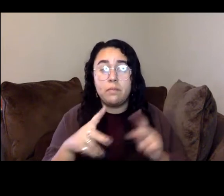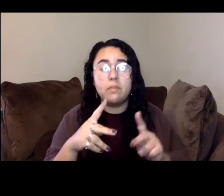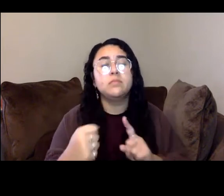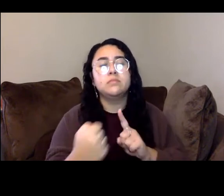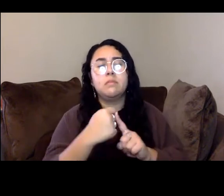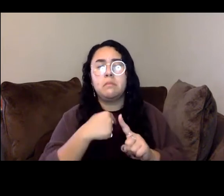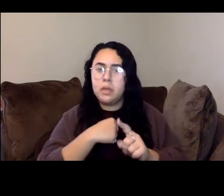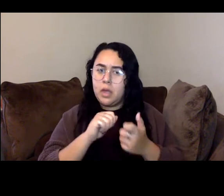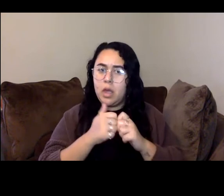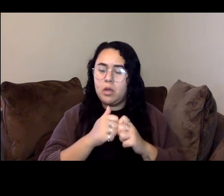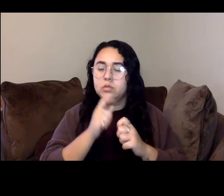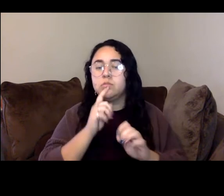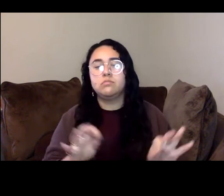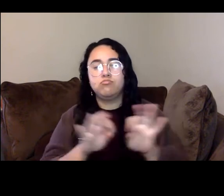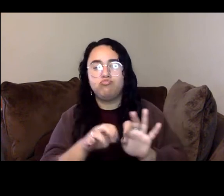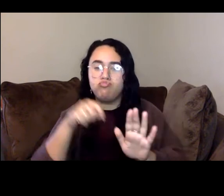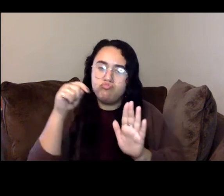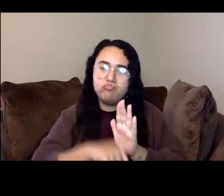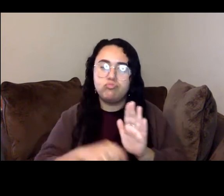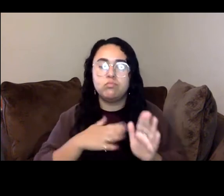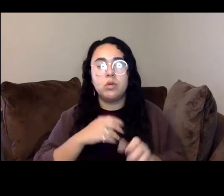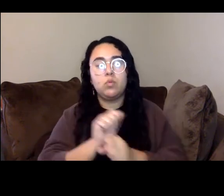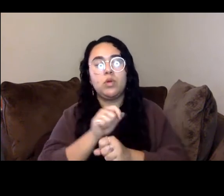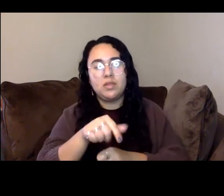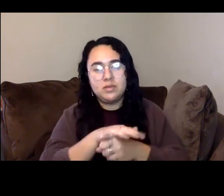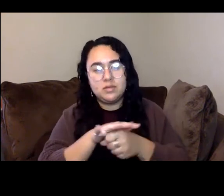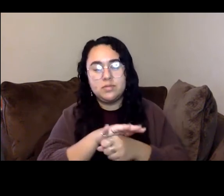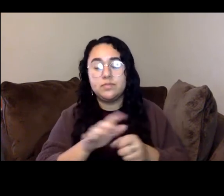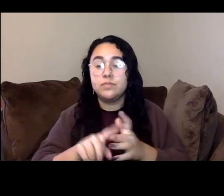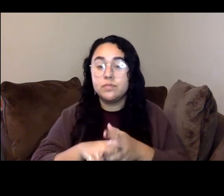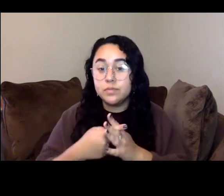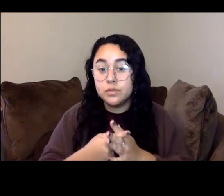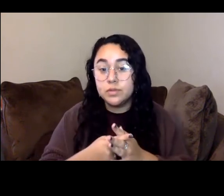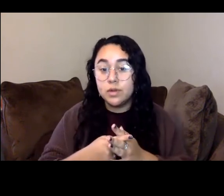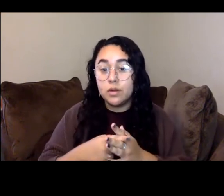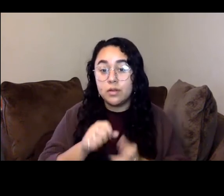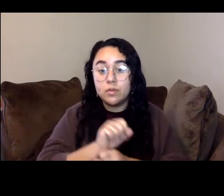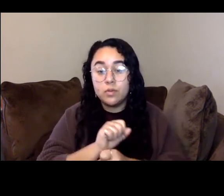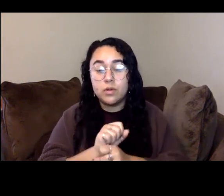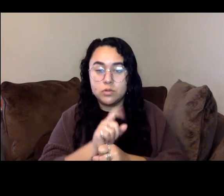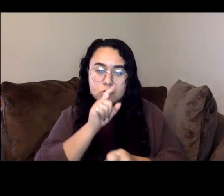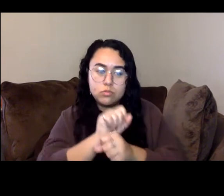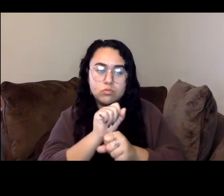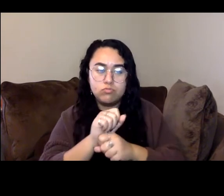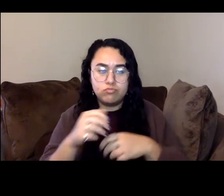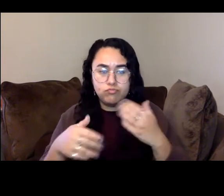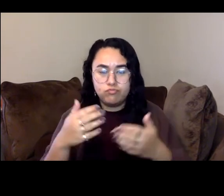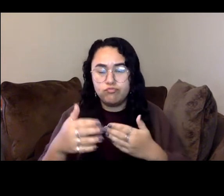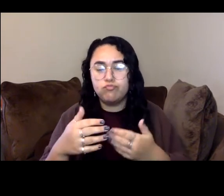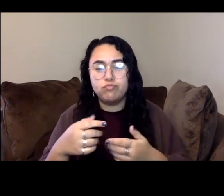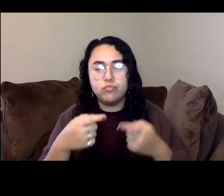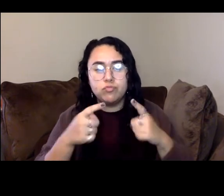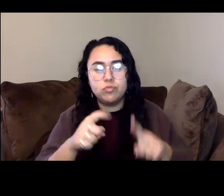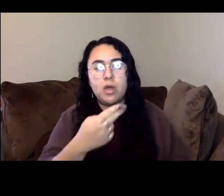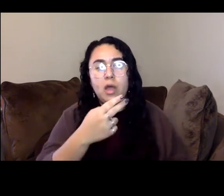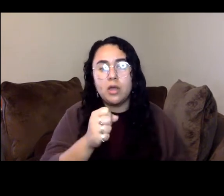as it helped to deepen my work in this space. I feel like I started the work in earnest in high school and college,